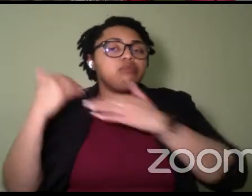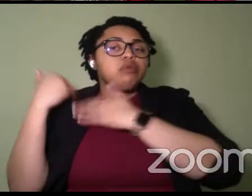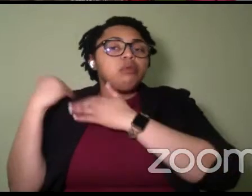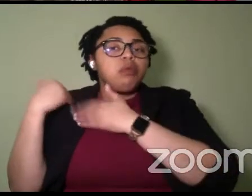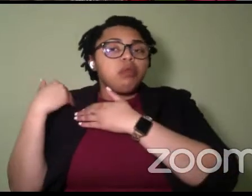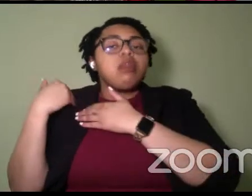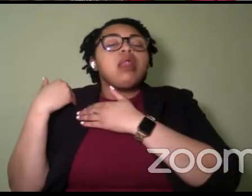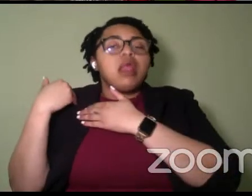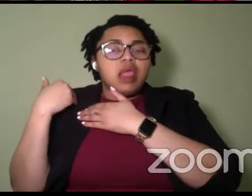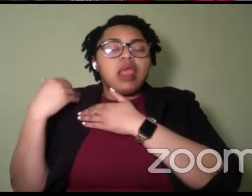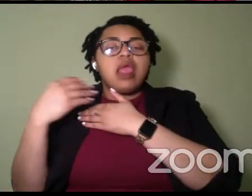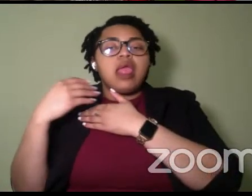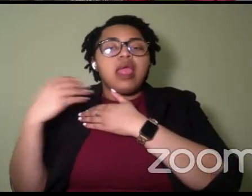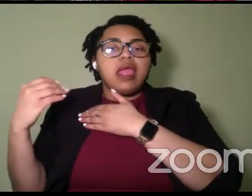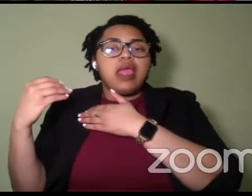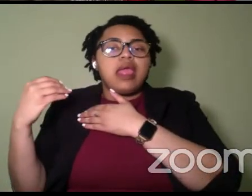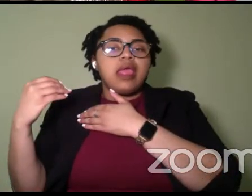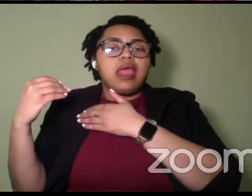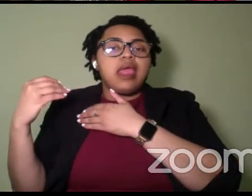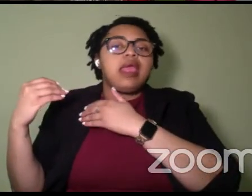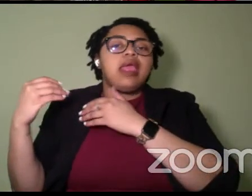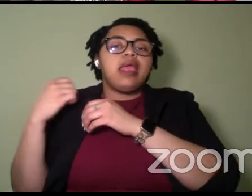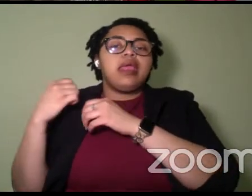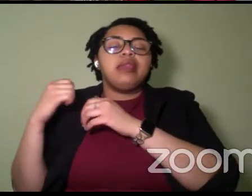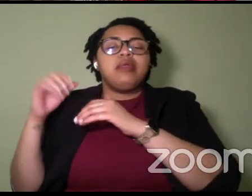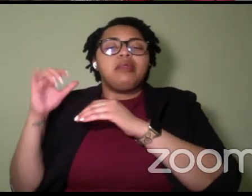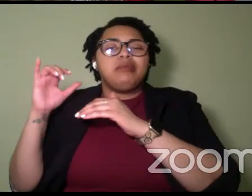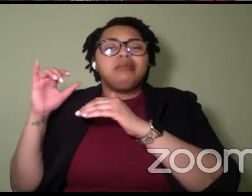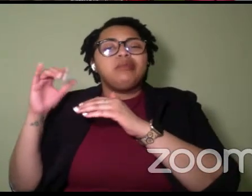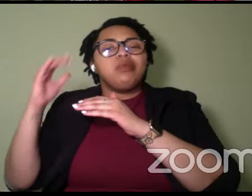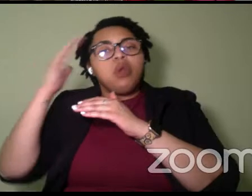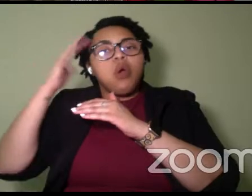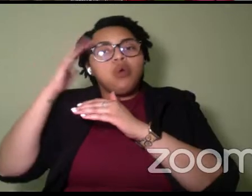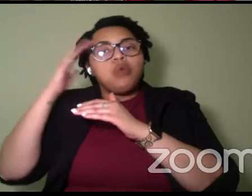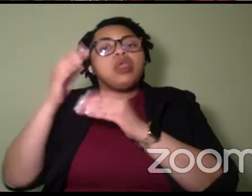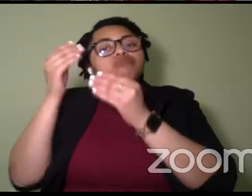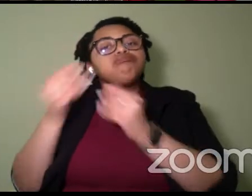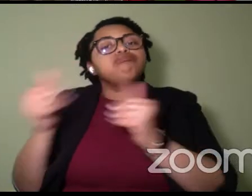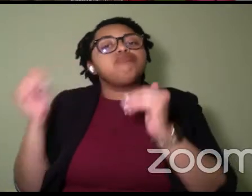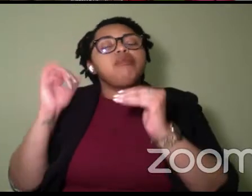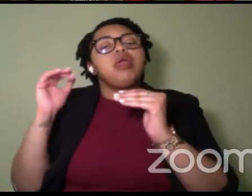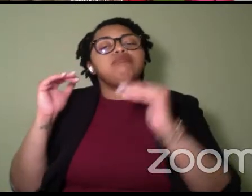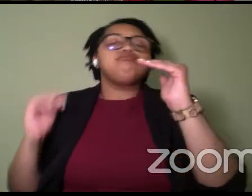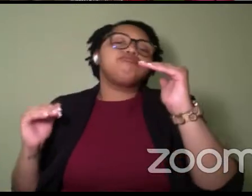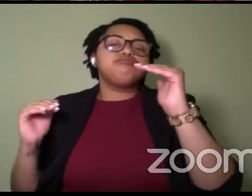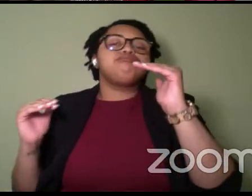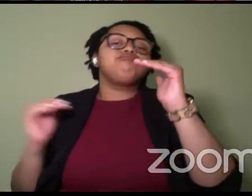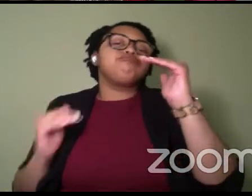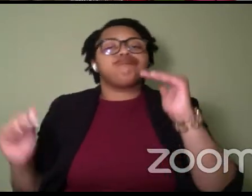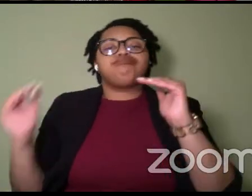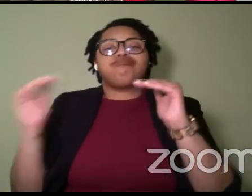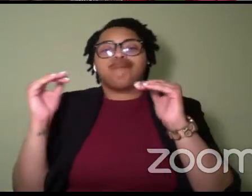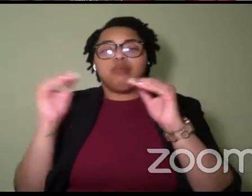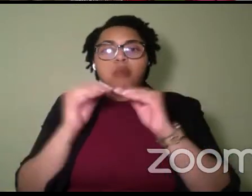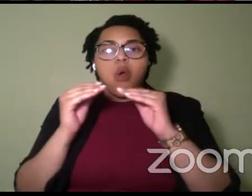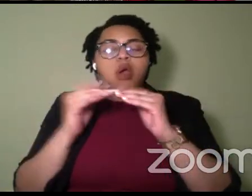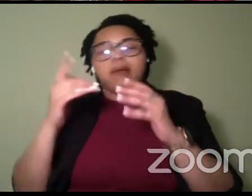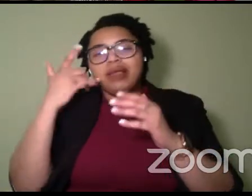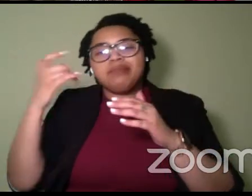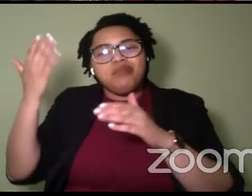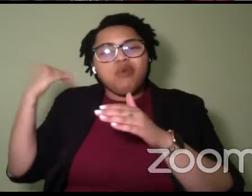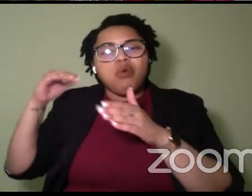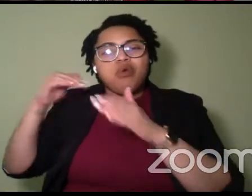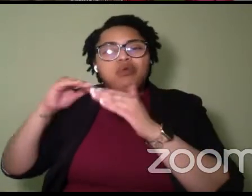reconciling injustices too long ignored. The surrounding area of Alpharetta, Georgia, where I